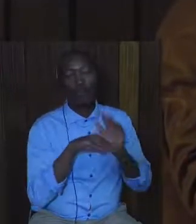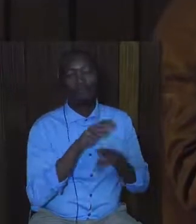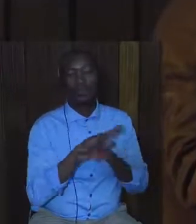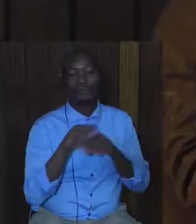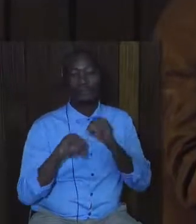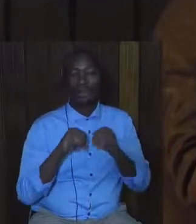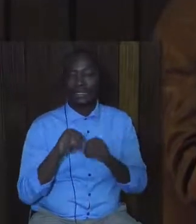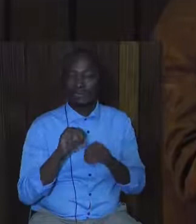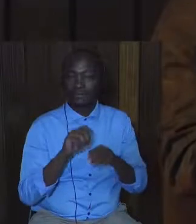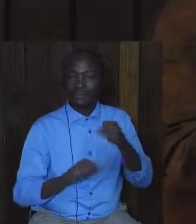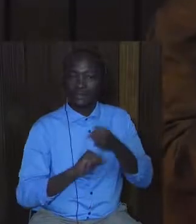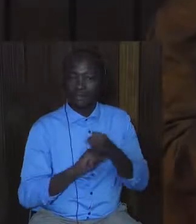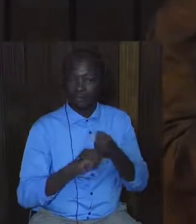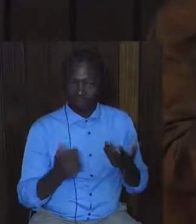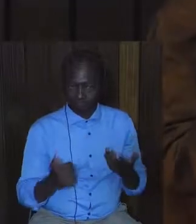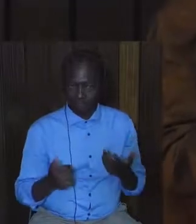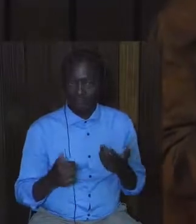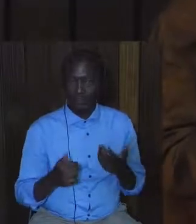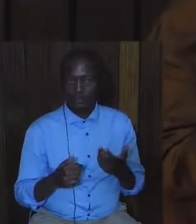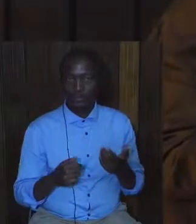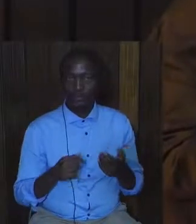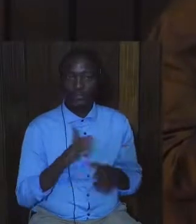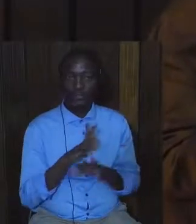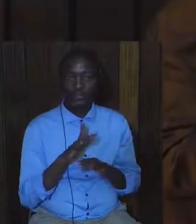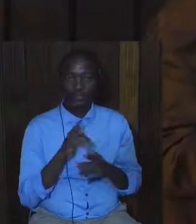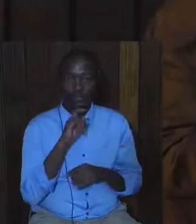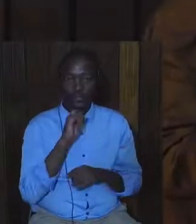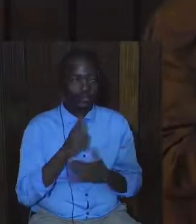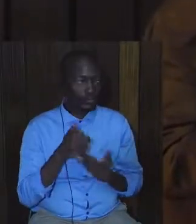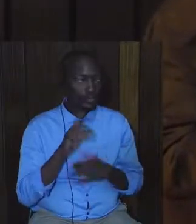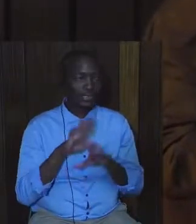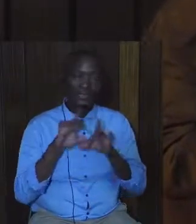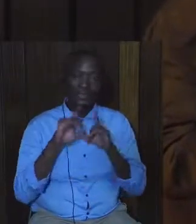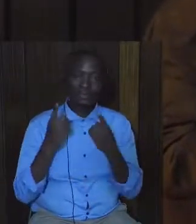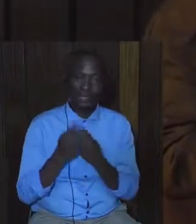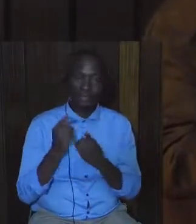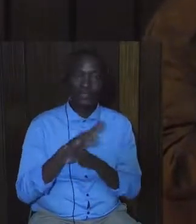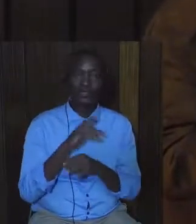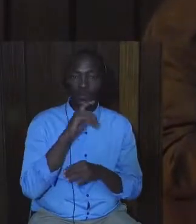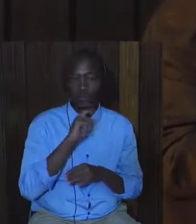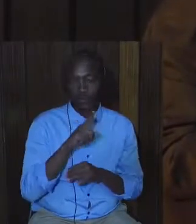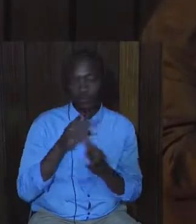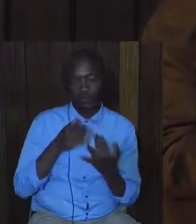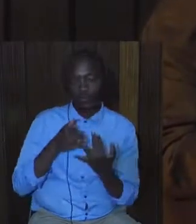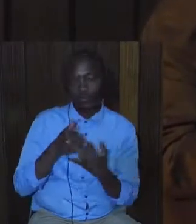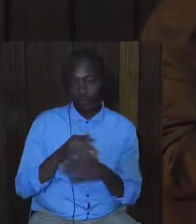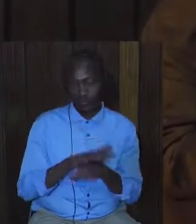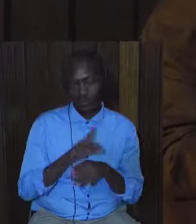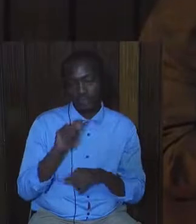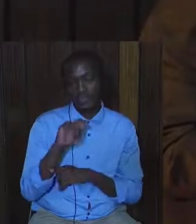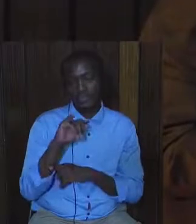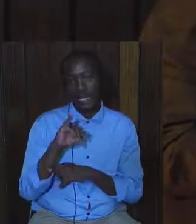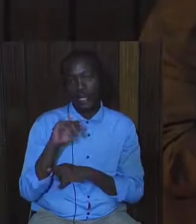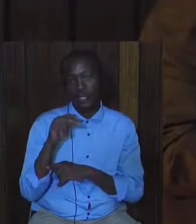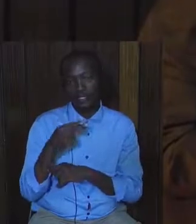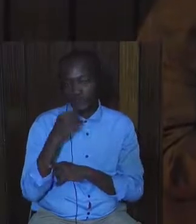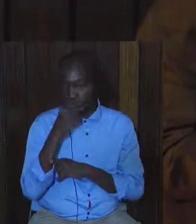support of the like of which we would use and the department would use through the